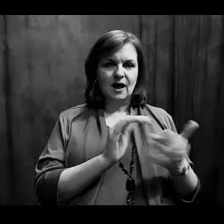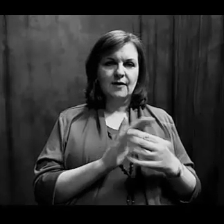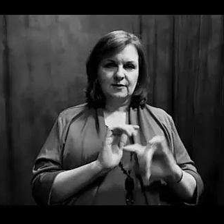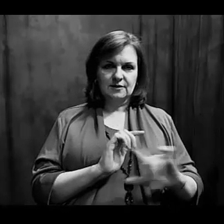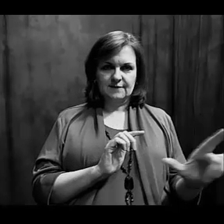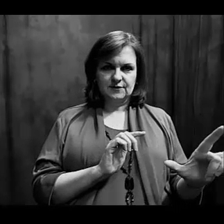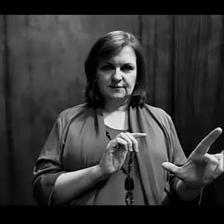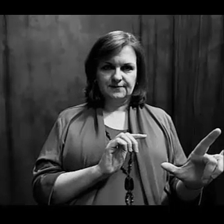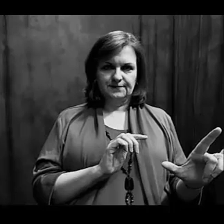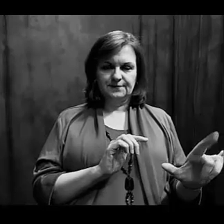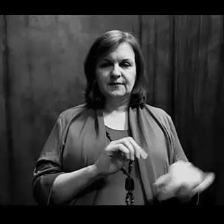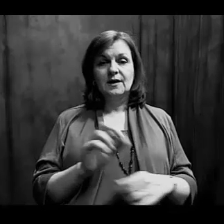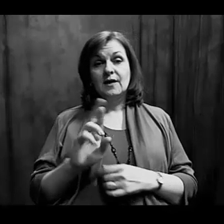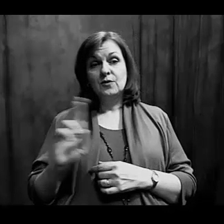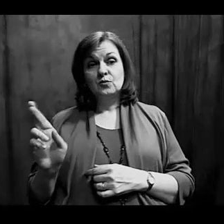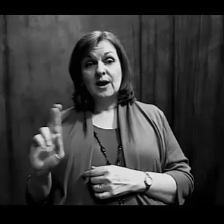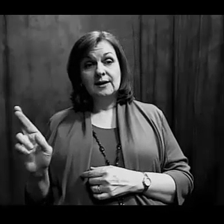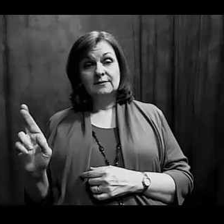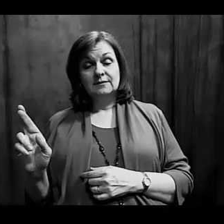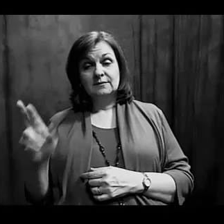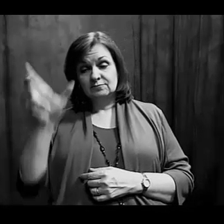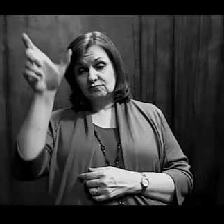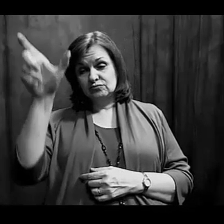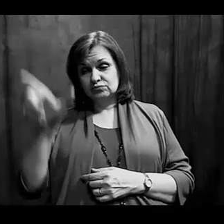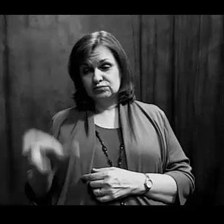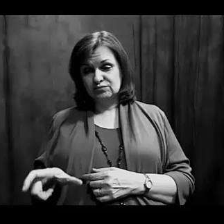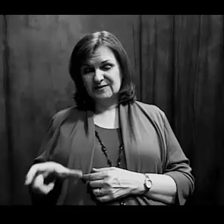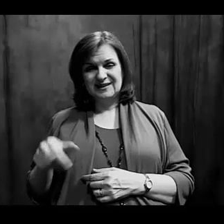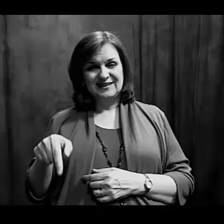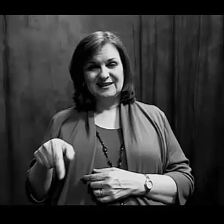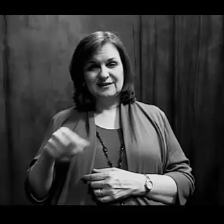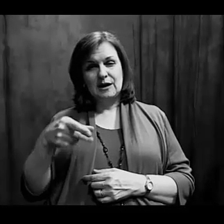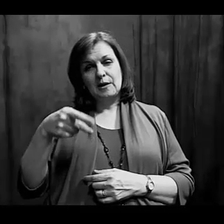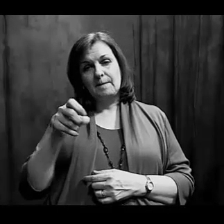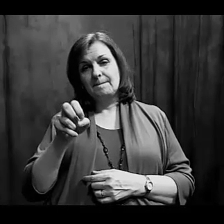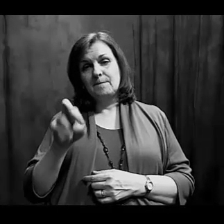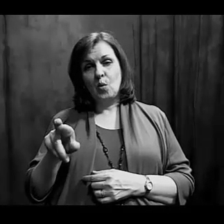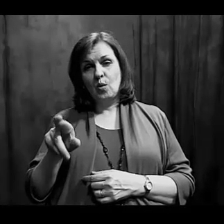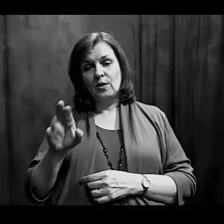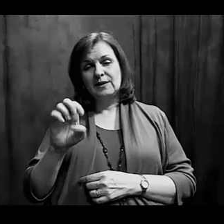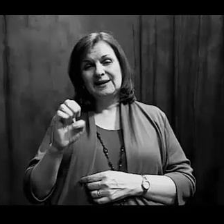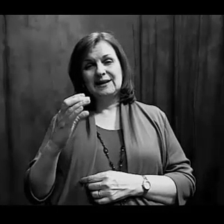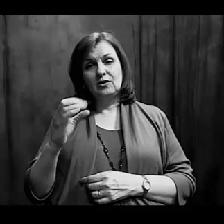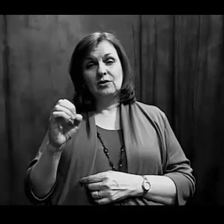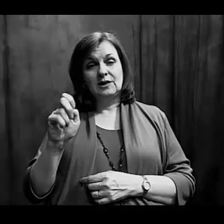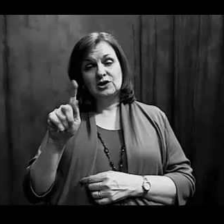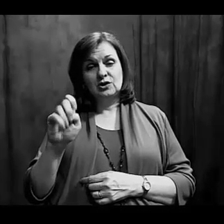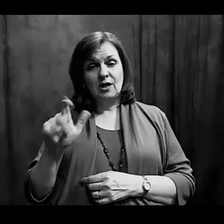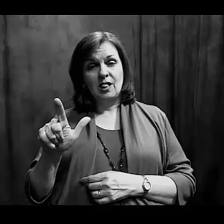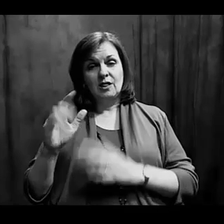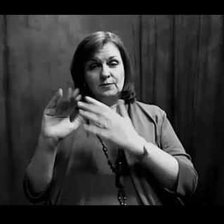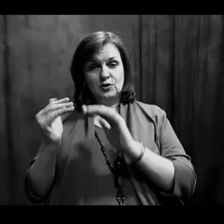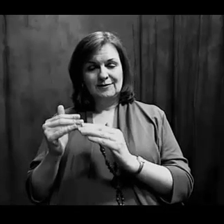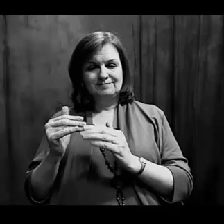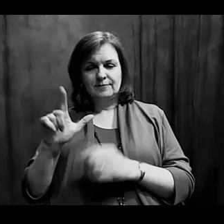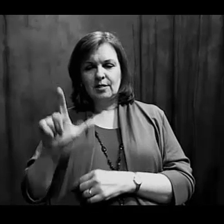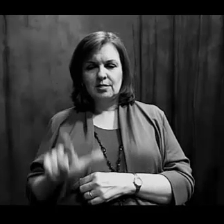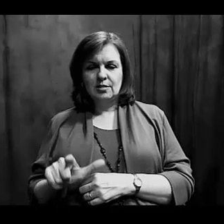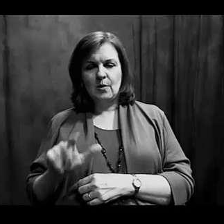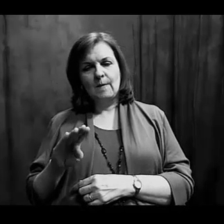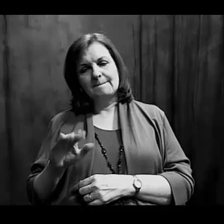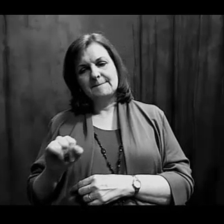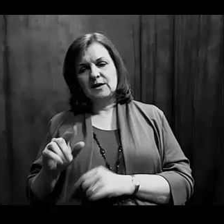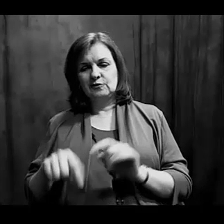rich communities on the left-hand side. On the right-hand side, we would talk about these as being poor